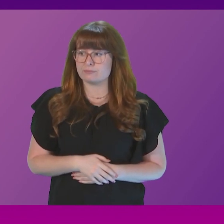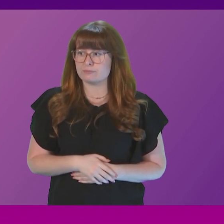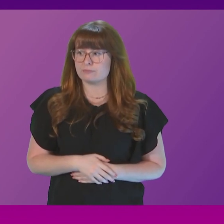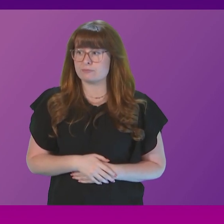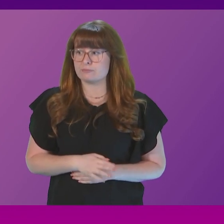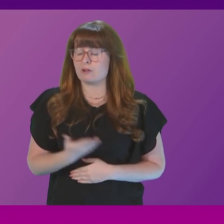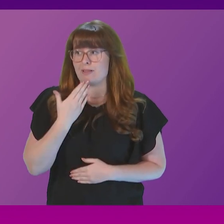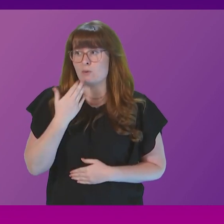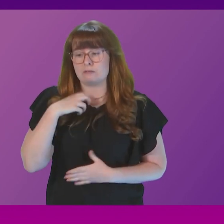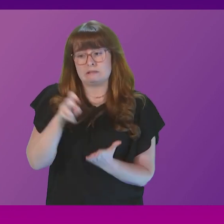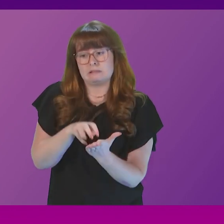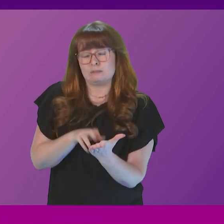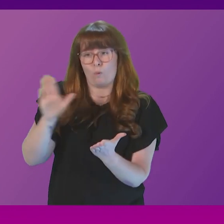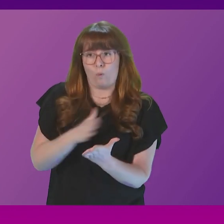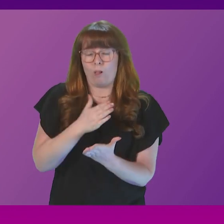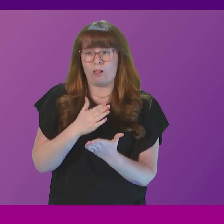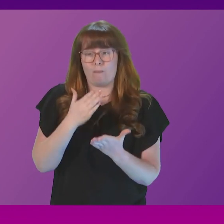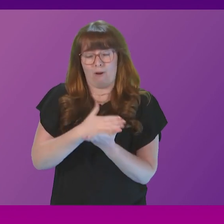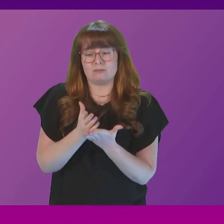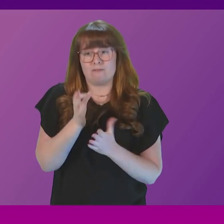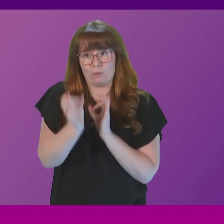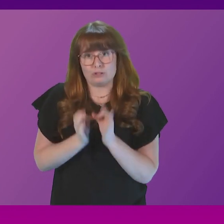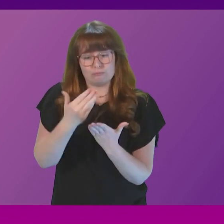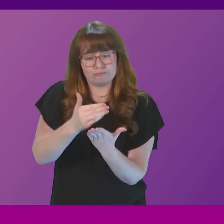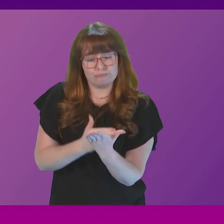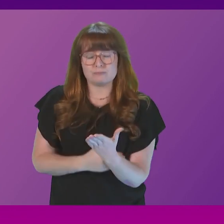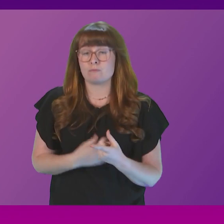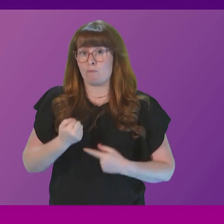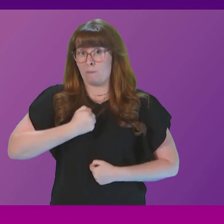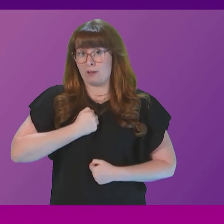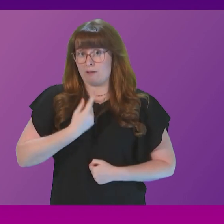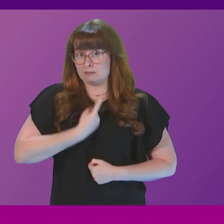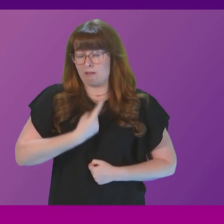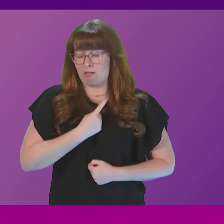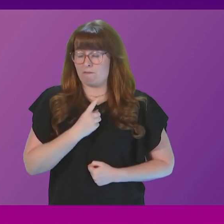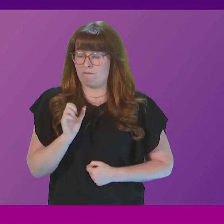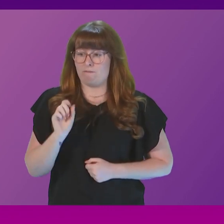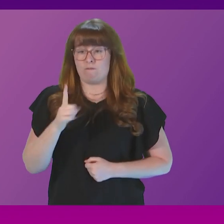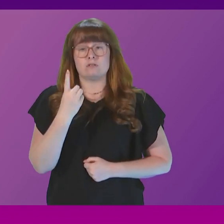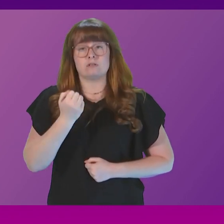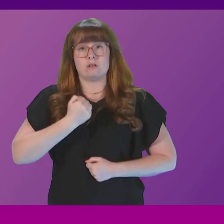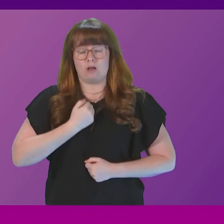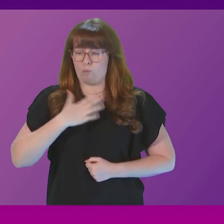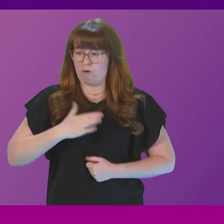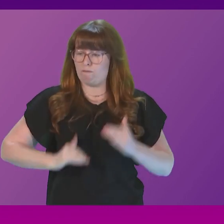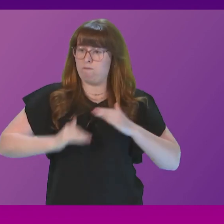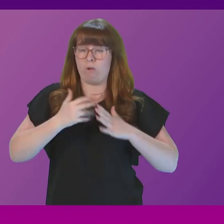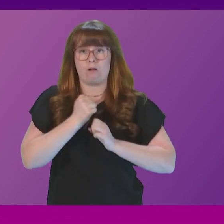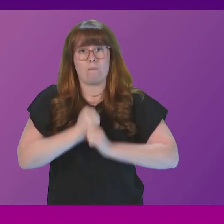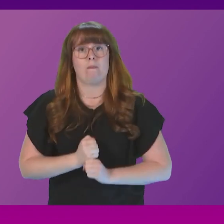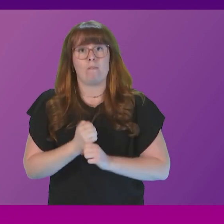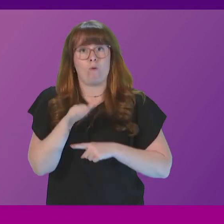taking a note of all three parts of the question. For me, first and foremost, let me give an absolute commitment around